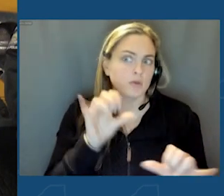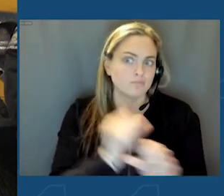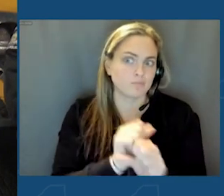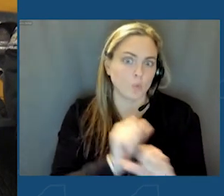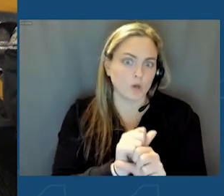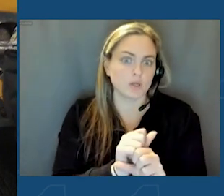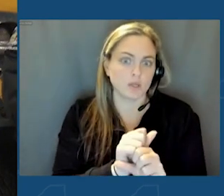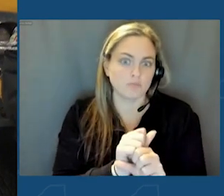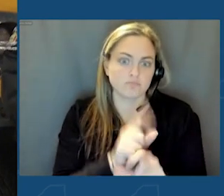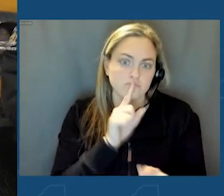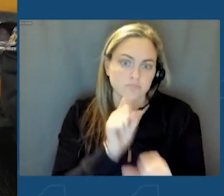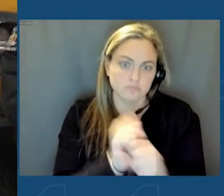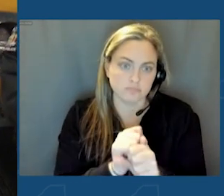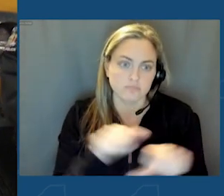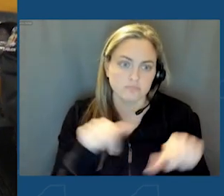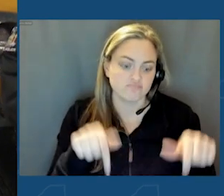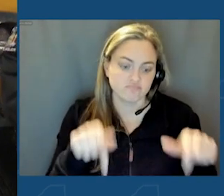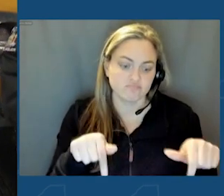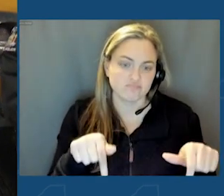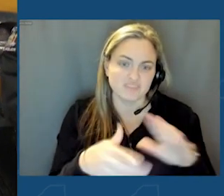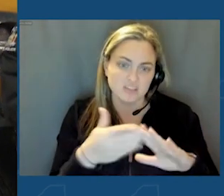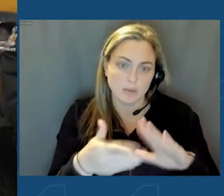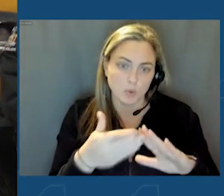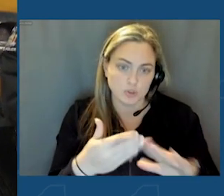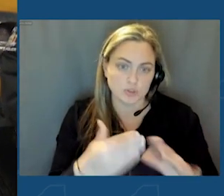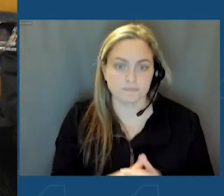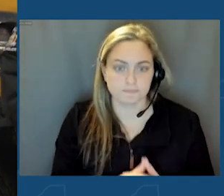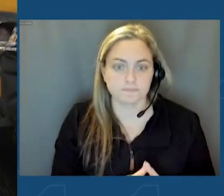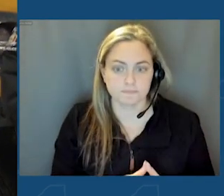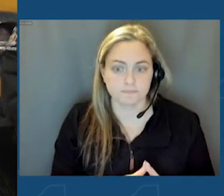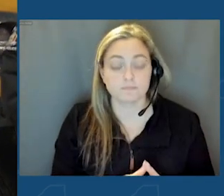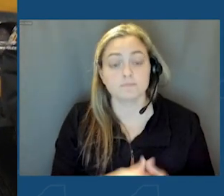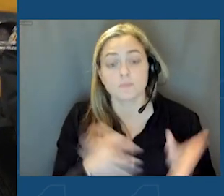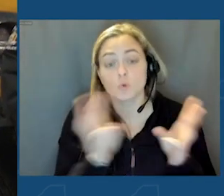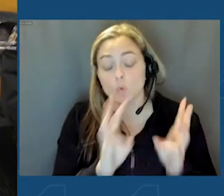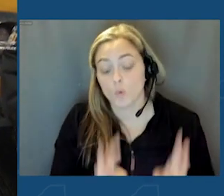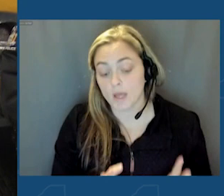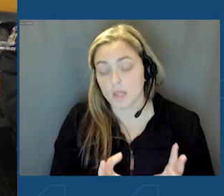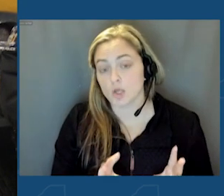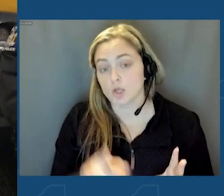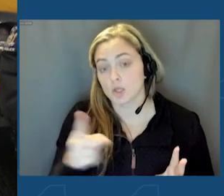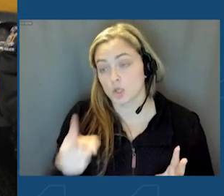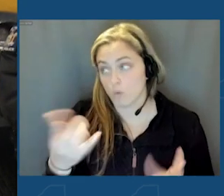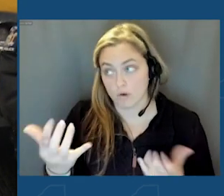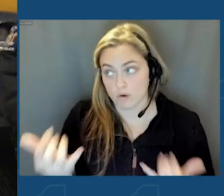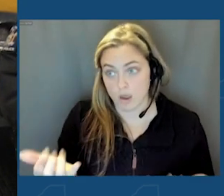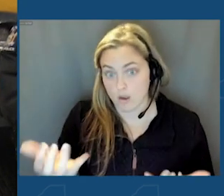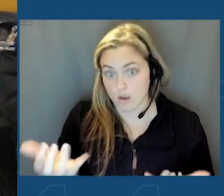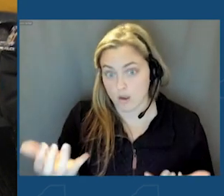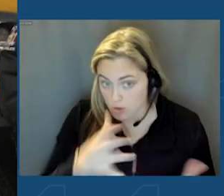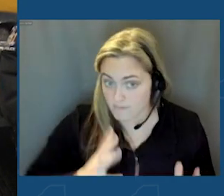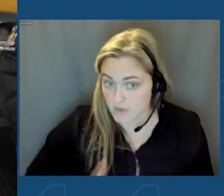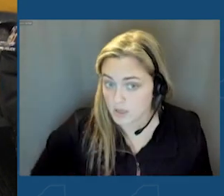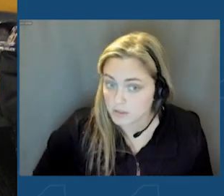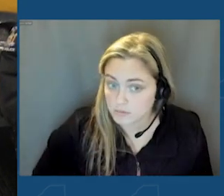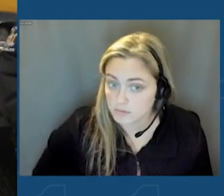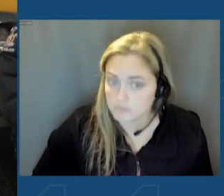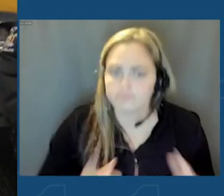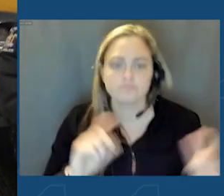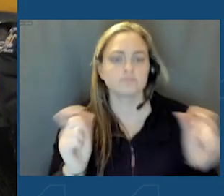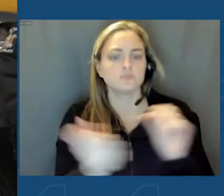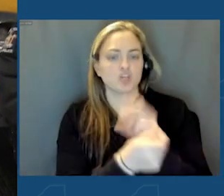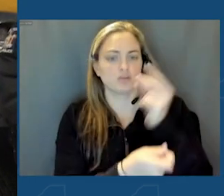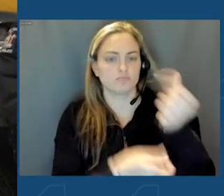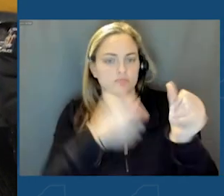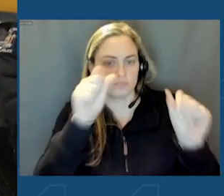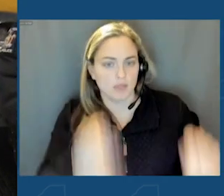dedicated to these operations while the weather where you are where you are may look fine it can change in instant